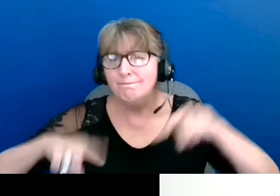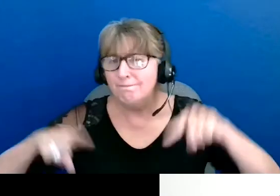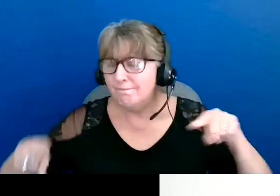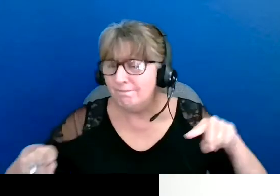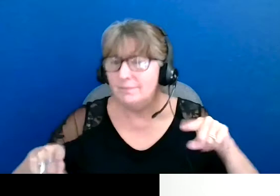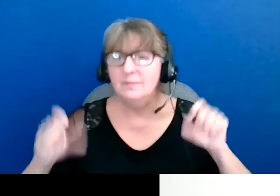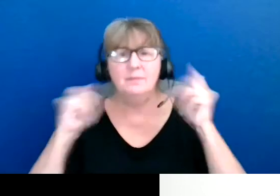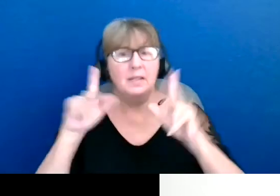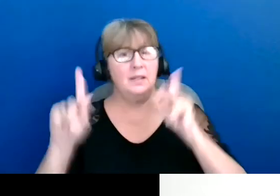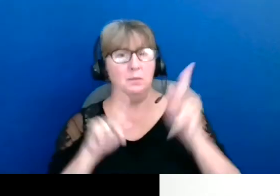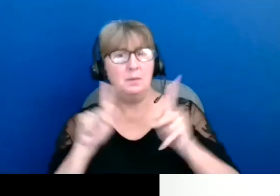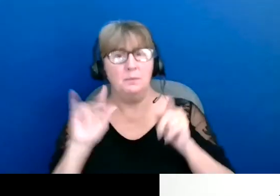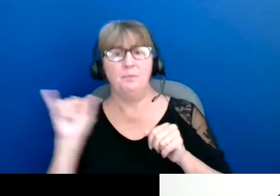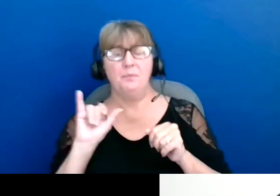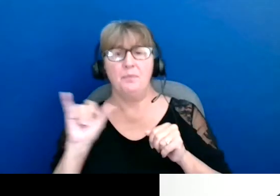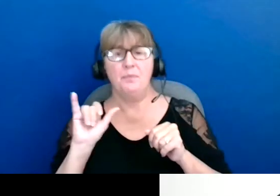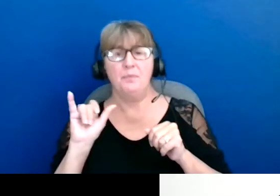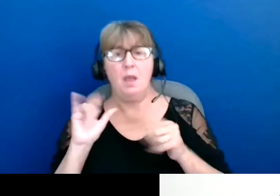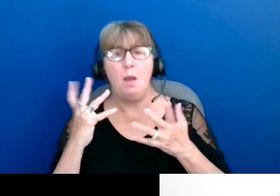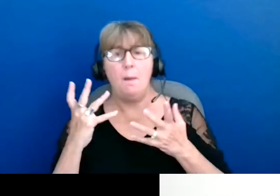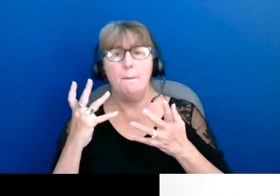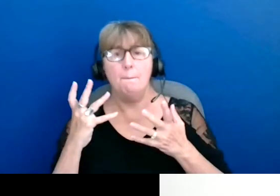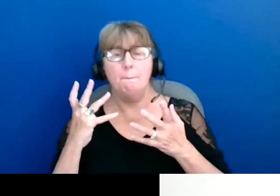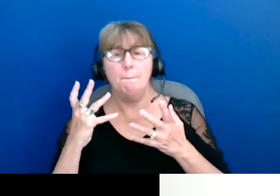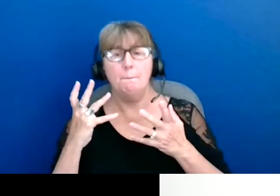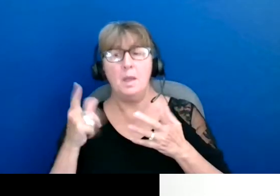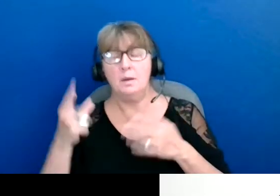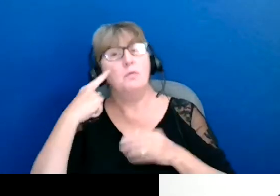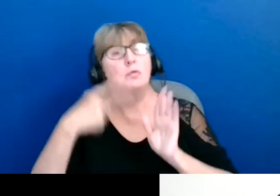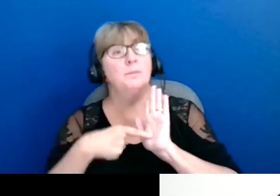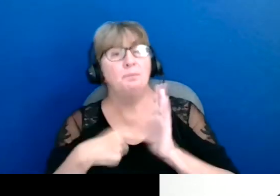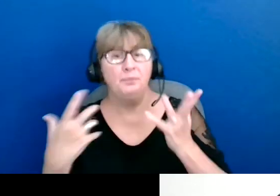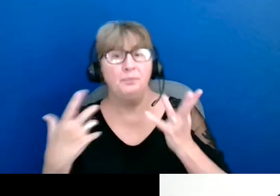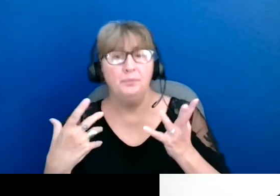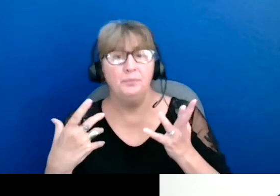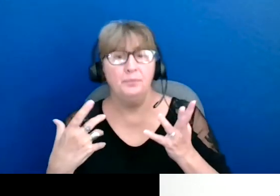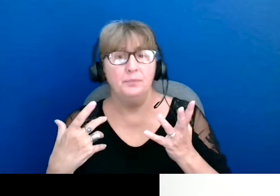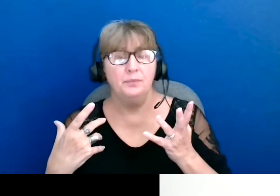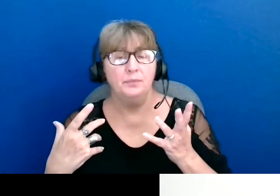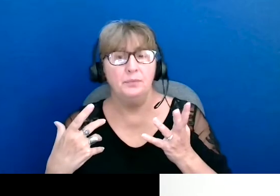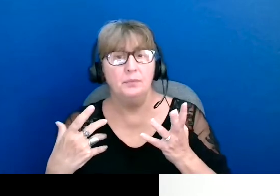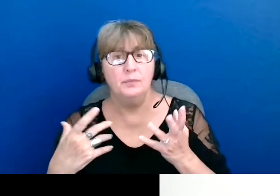people like drinking coffee, eating pancakes.